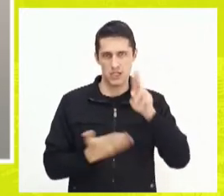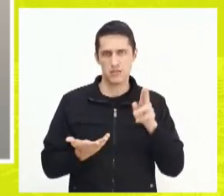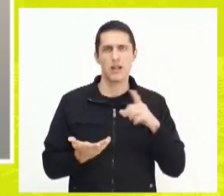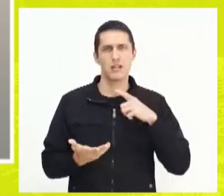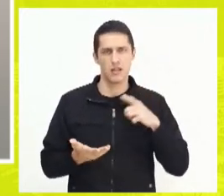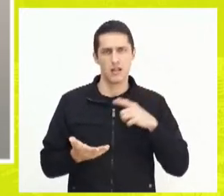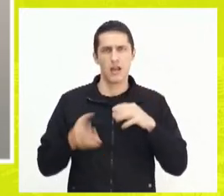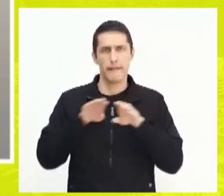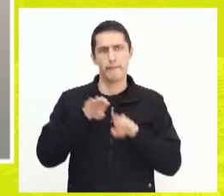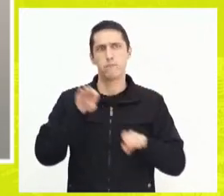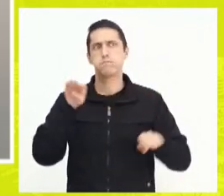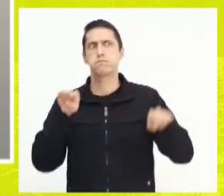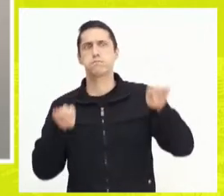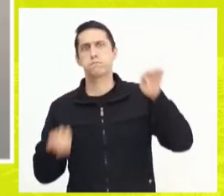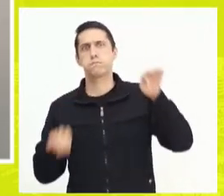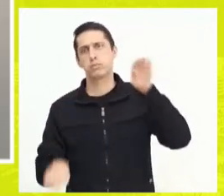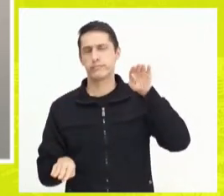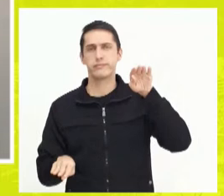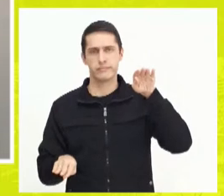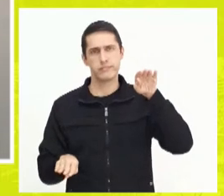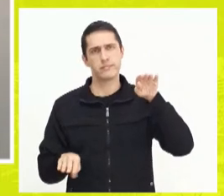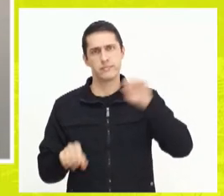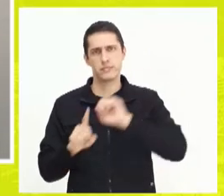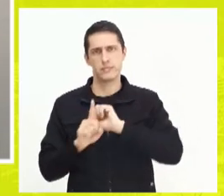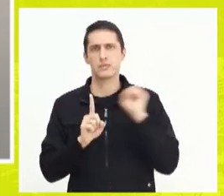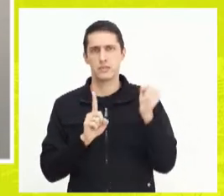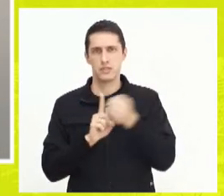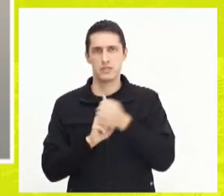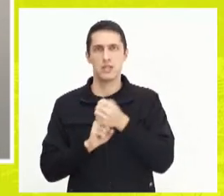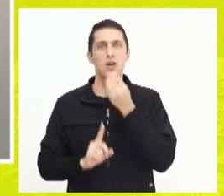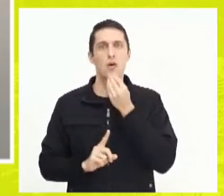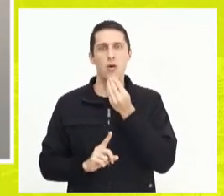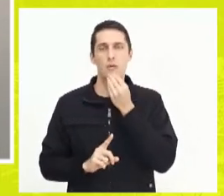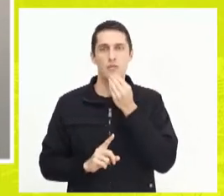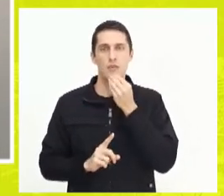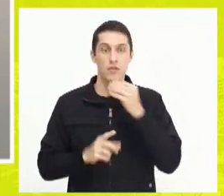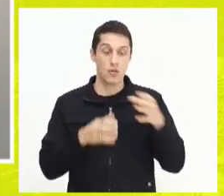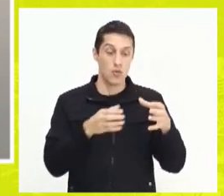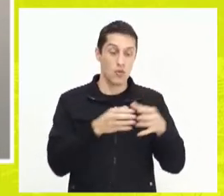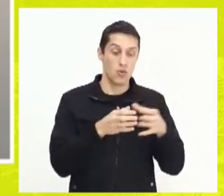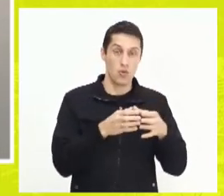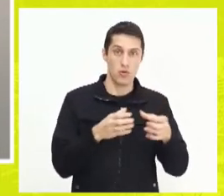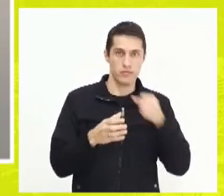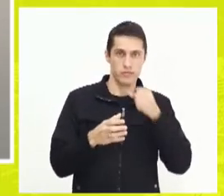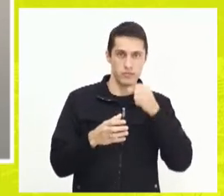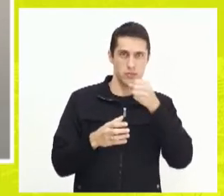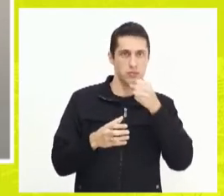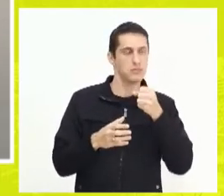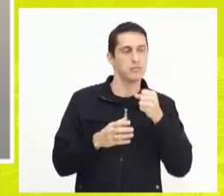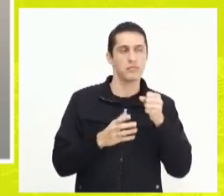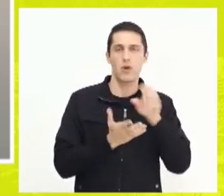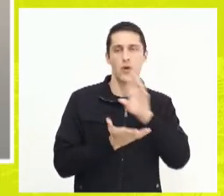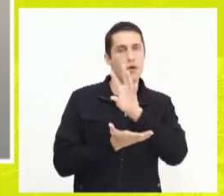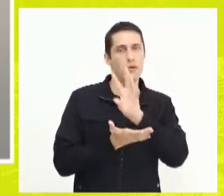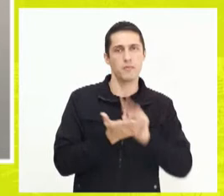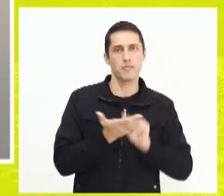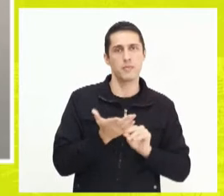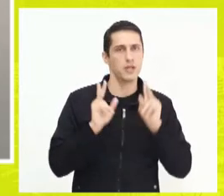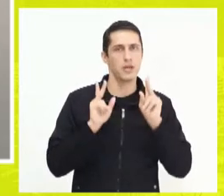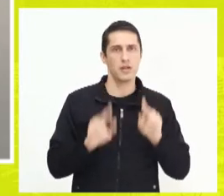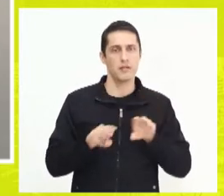obvious regarding inequality in our society of course the newsrooms replicate that that what we